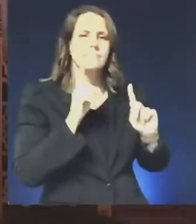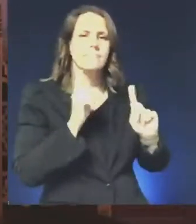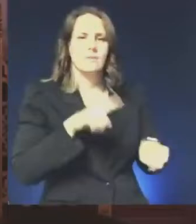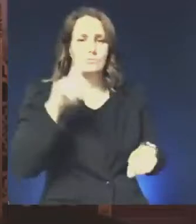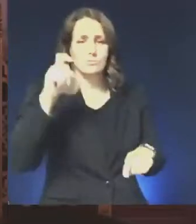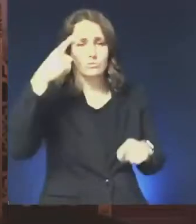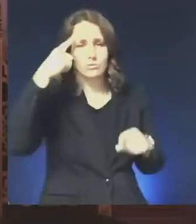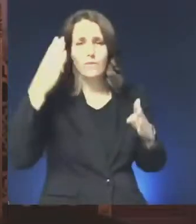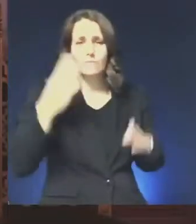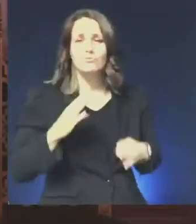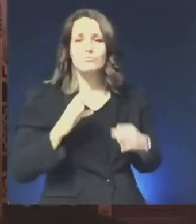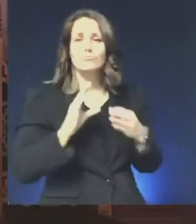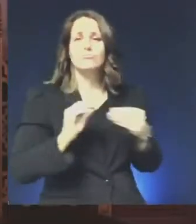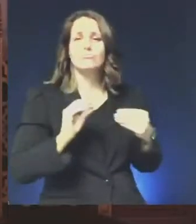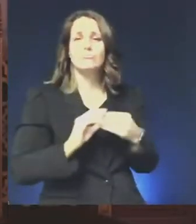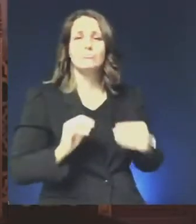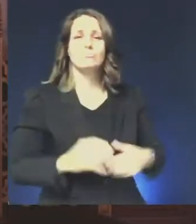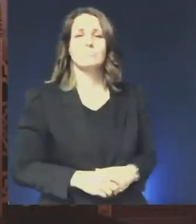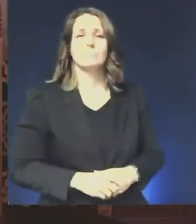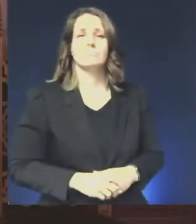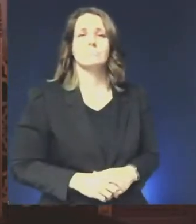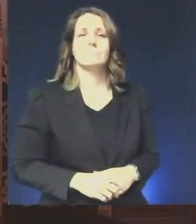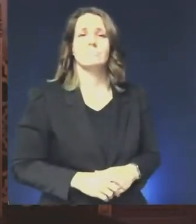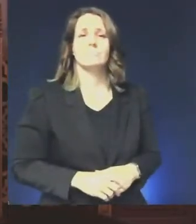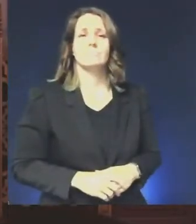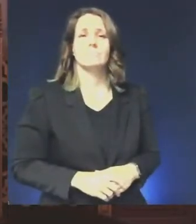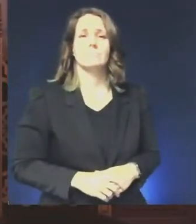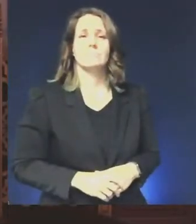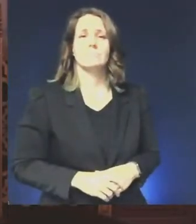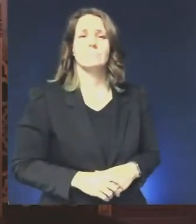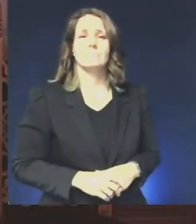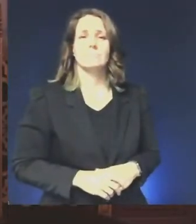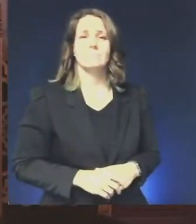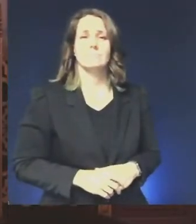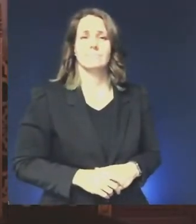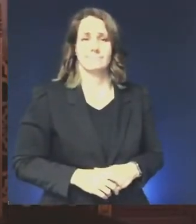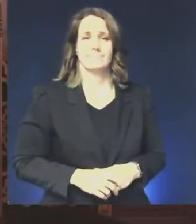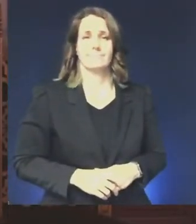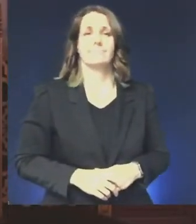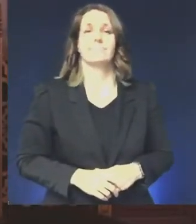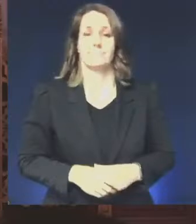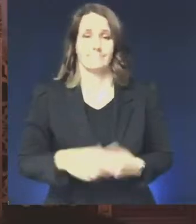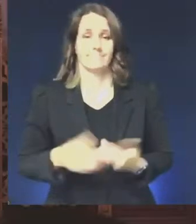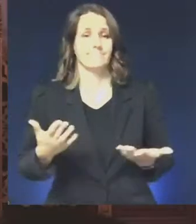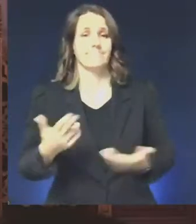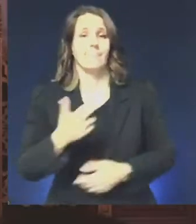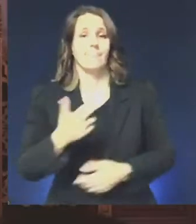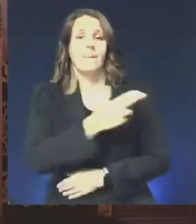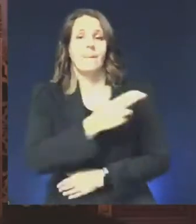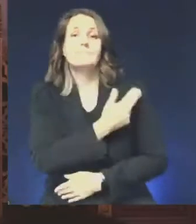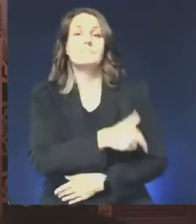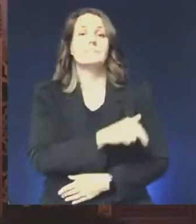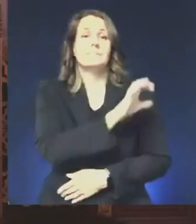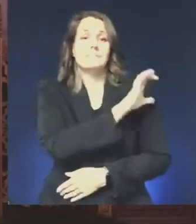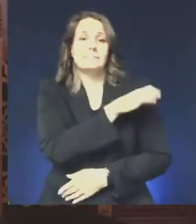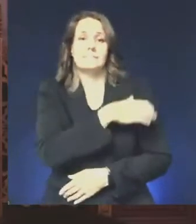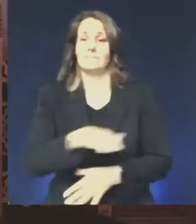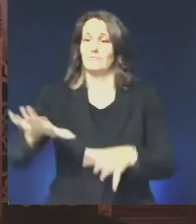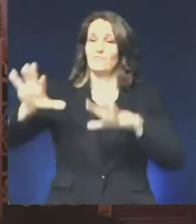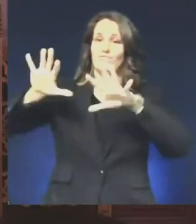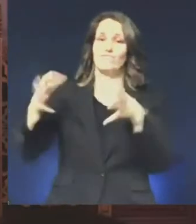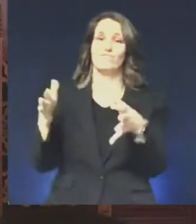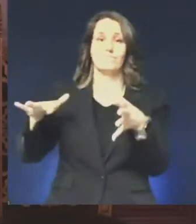lines in this fight against the pandemic. I understand there's going to be. We've been doing this for a year and a half,